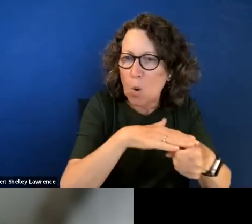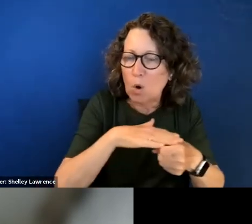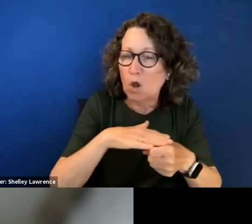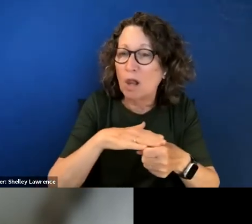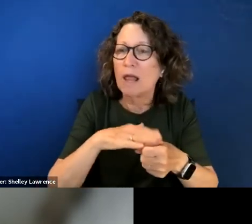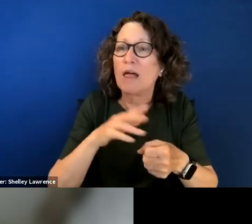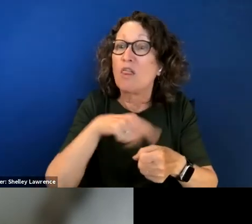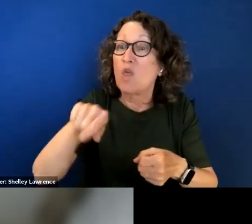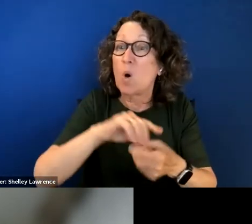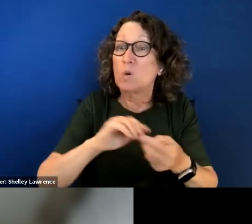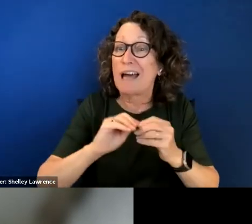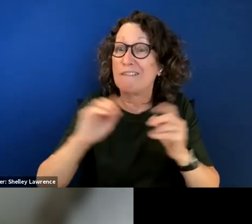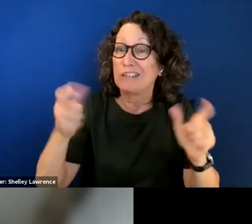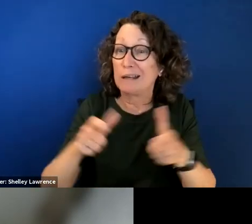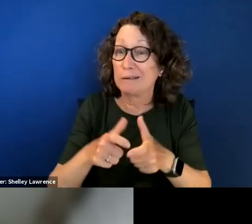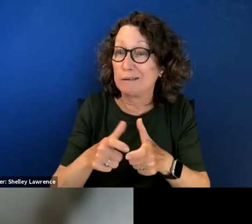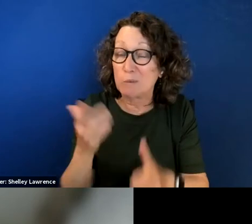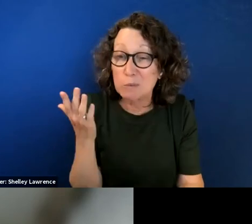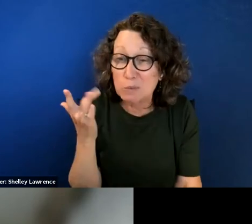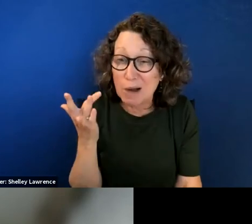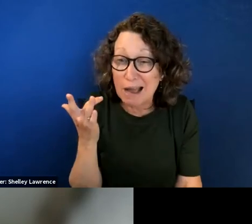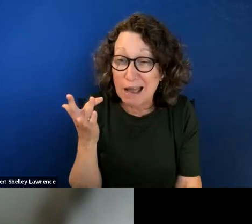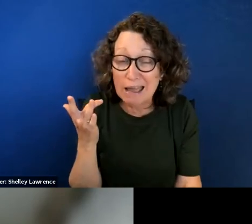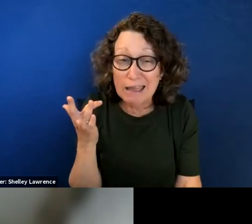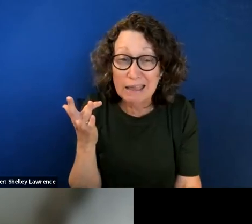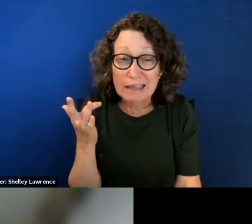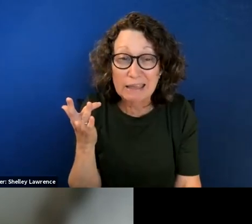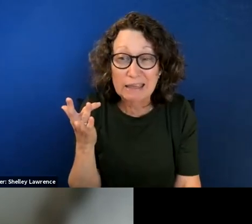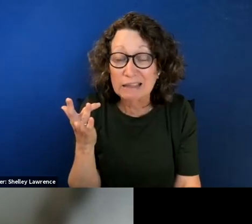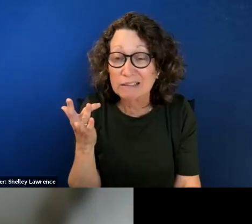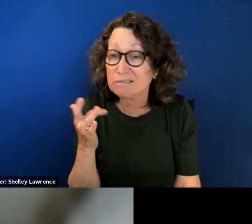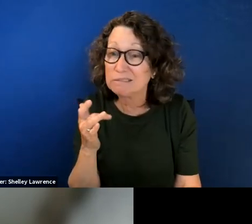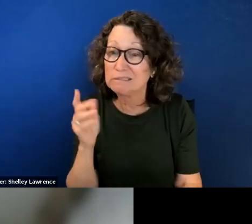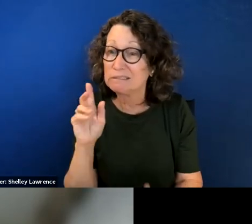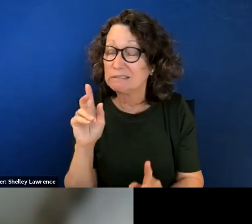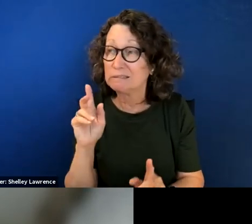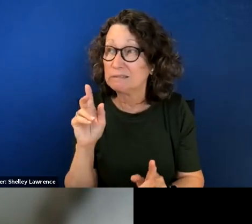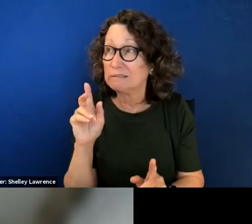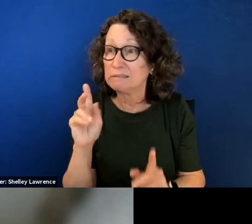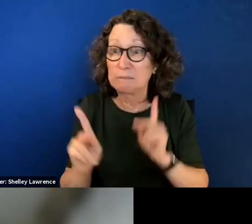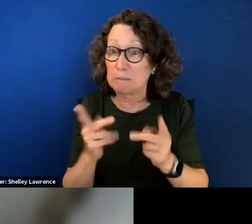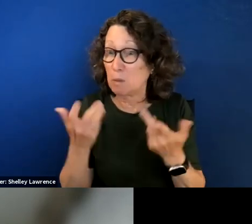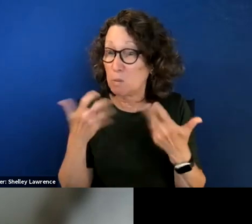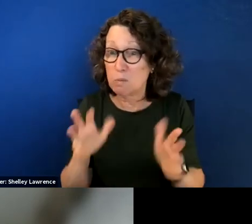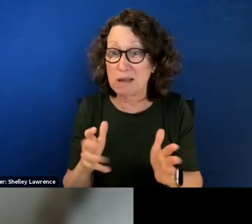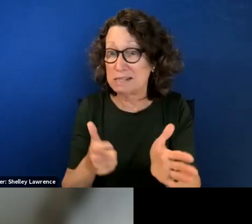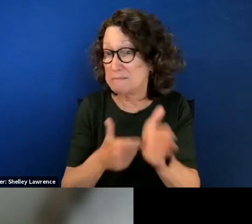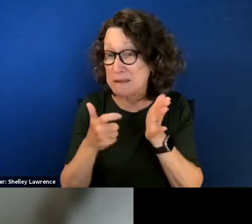diminished this summer because there was a decrease in demand.